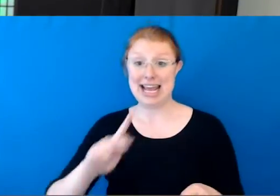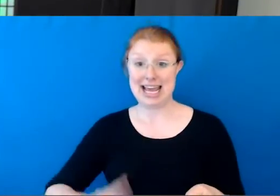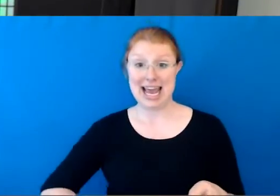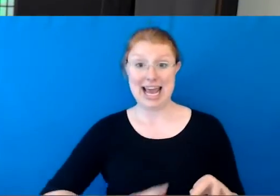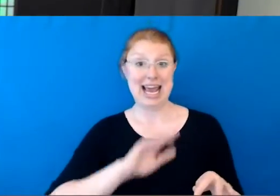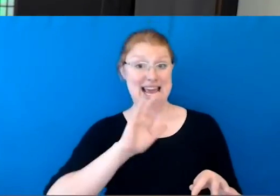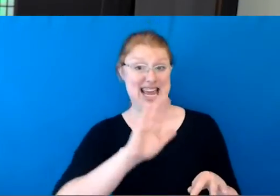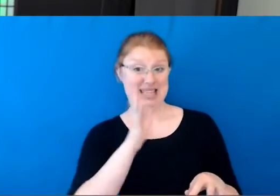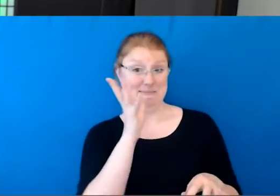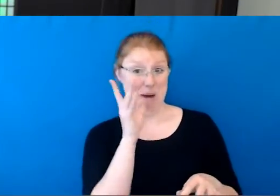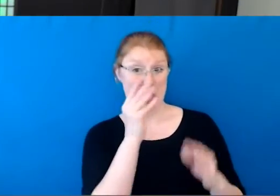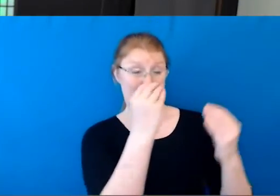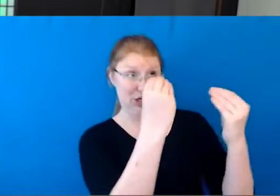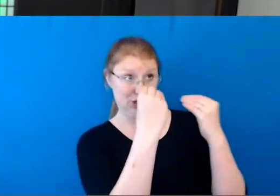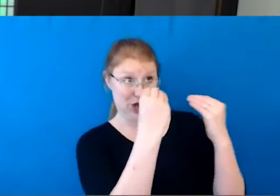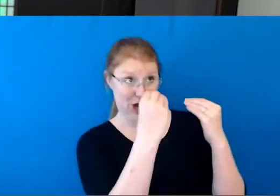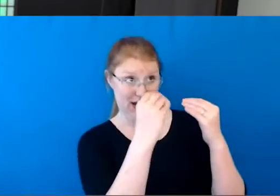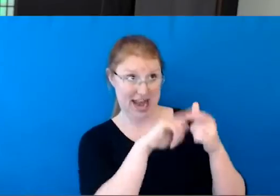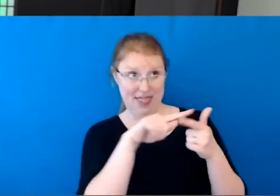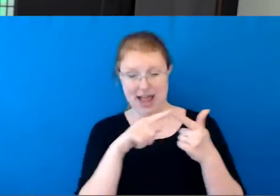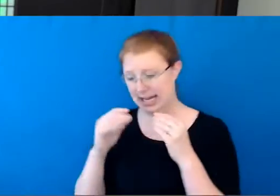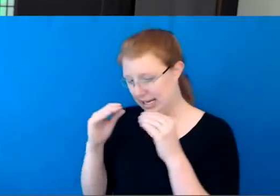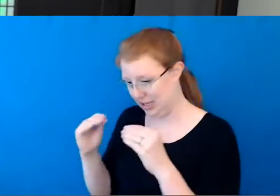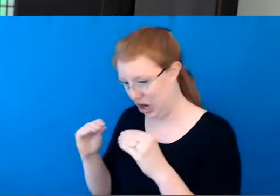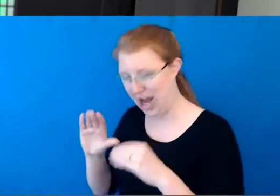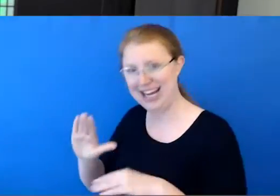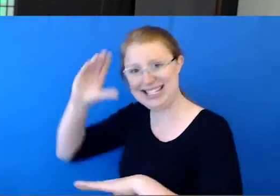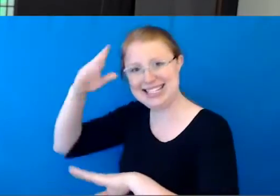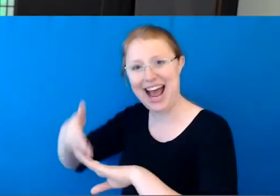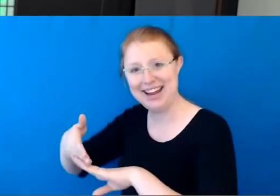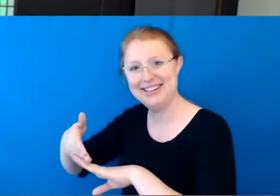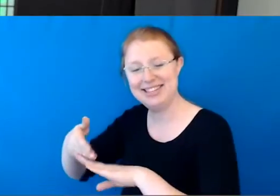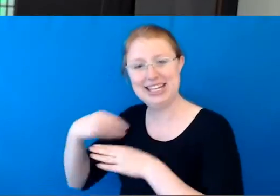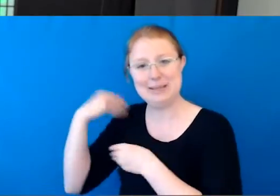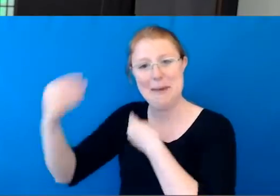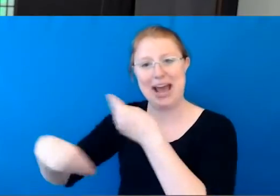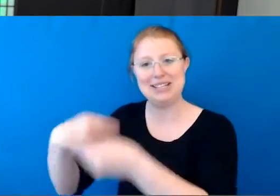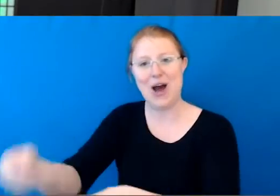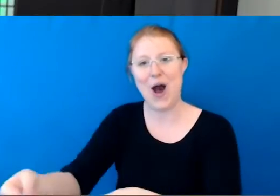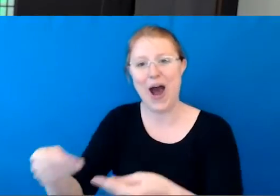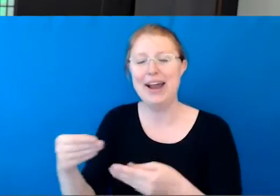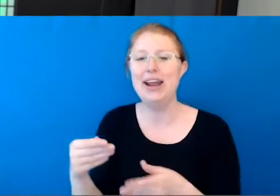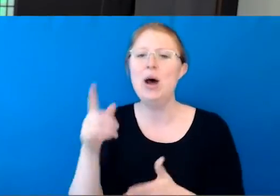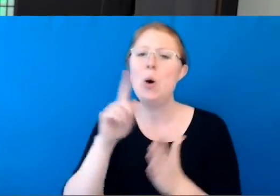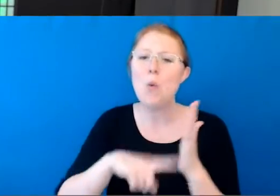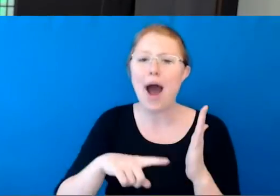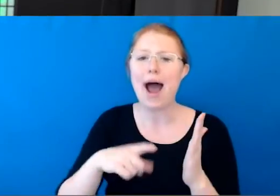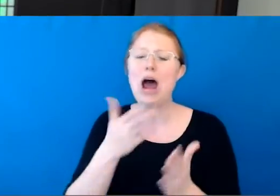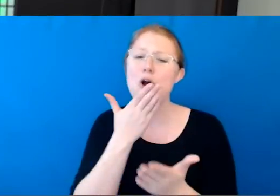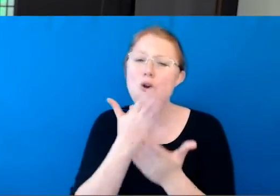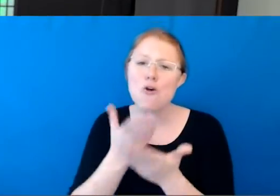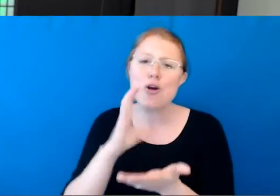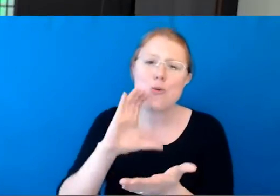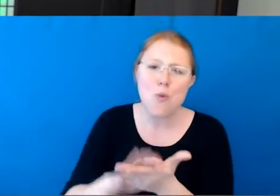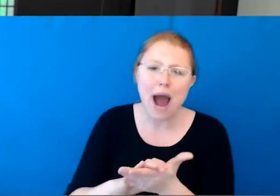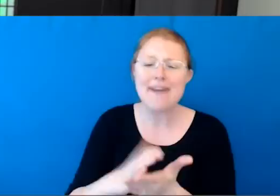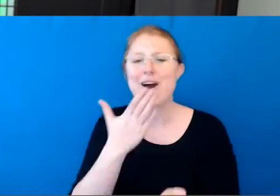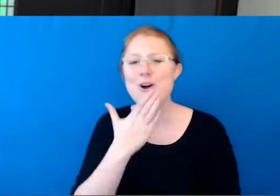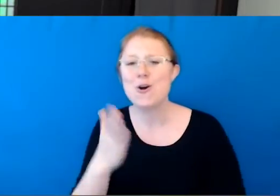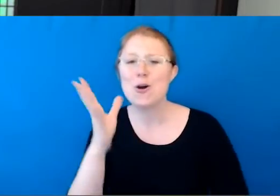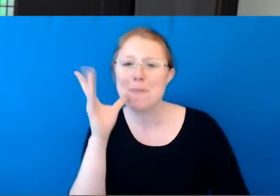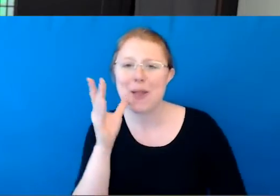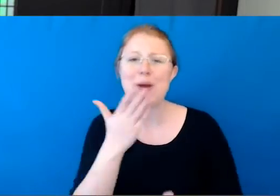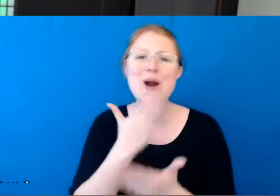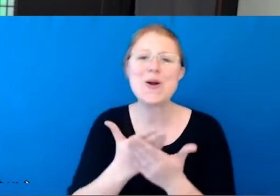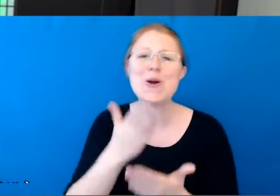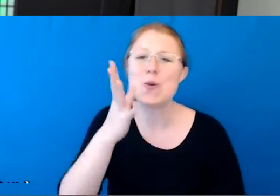mother taught him. So King Lemuel's mother taught him these principles, and now the king is teaching those principles to his son. Why